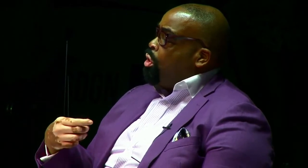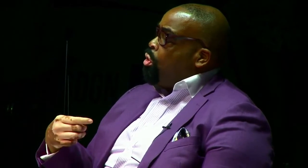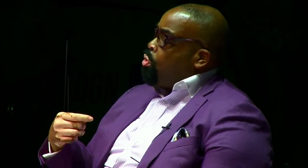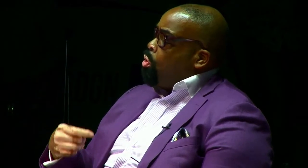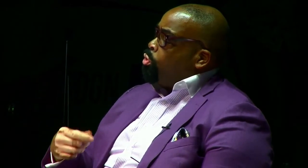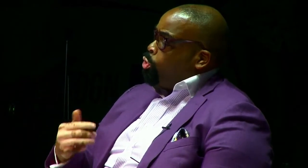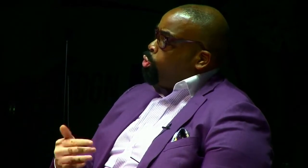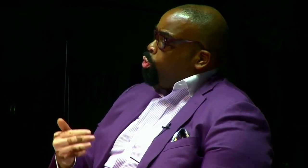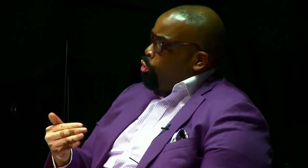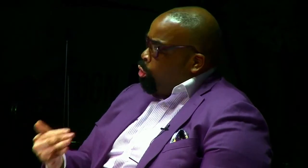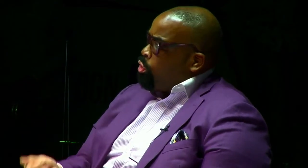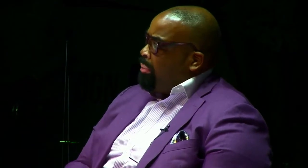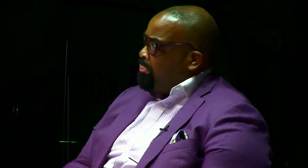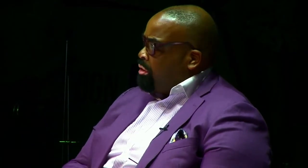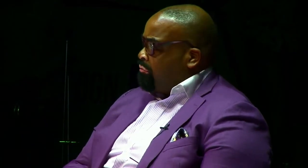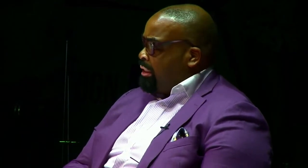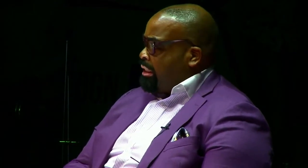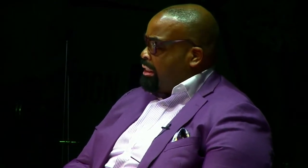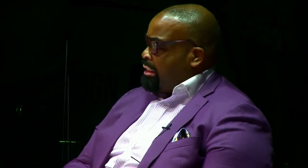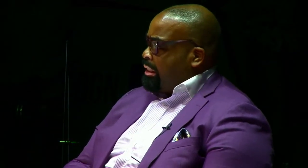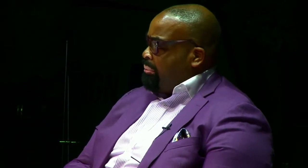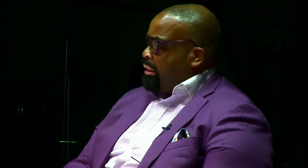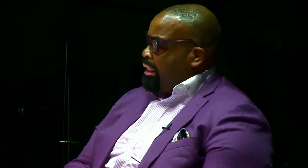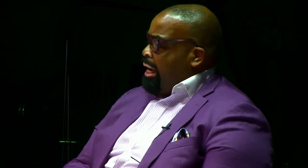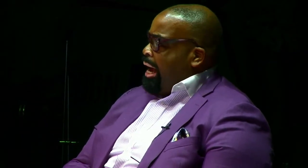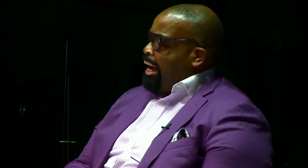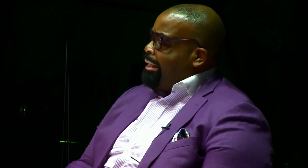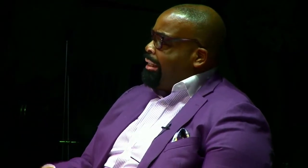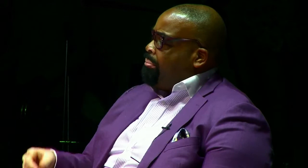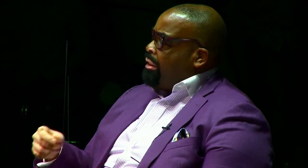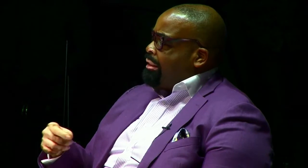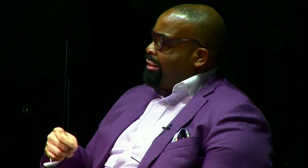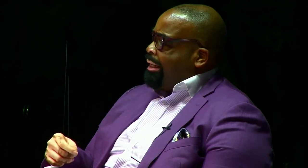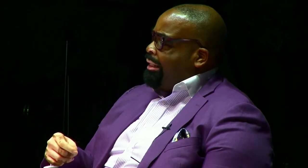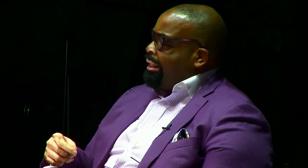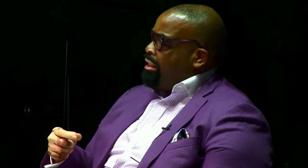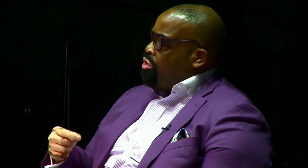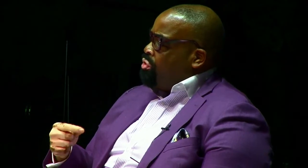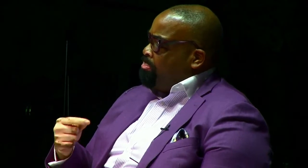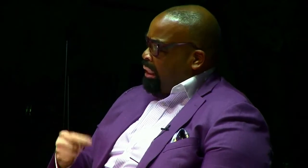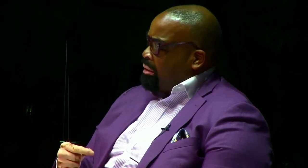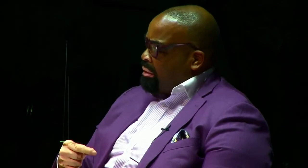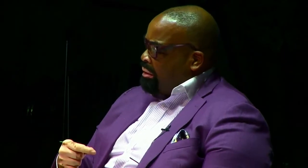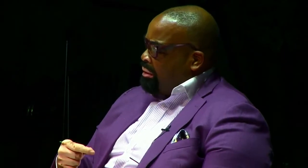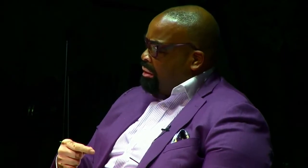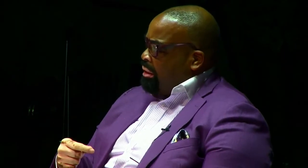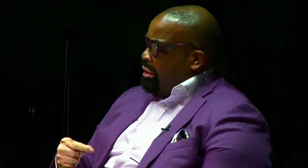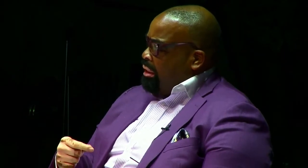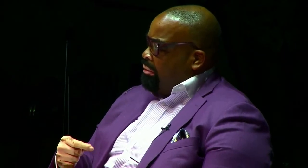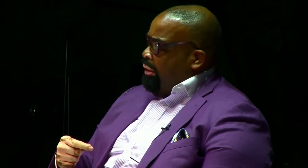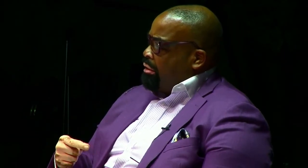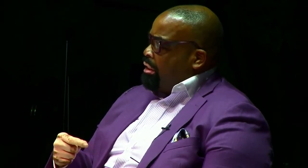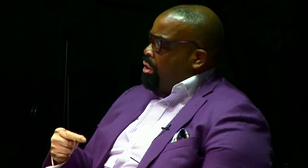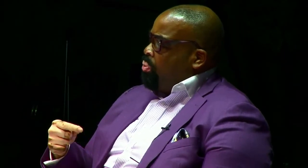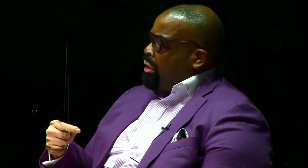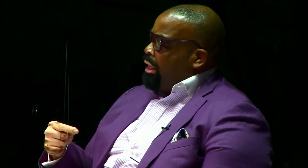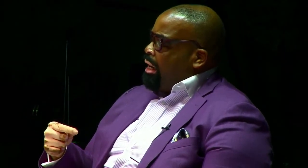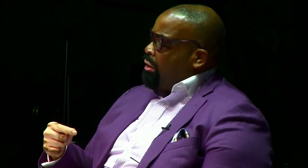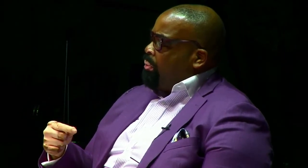to go to those members of the National Assembly and let them understand that history beckons,